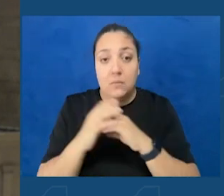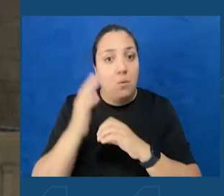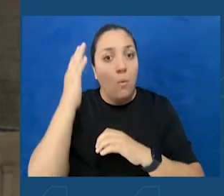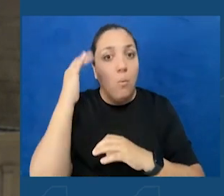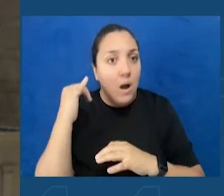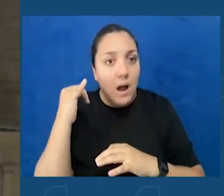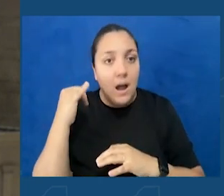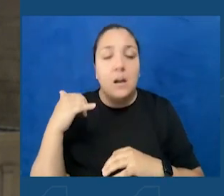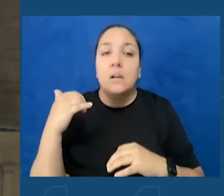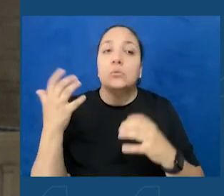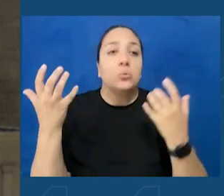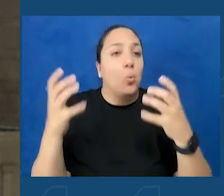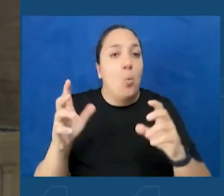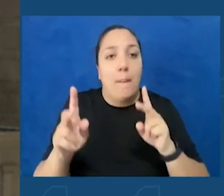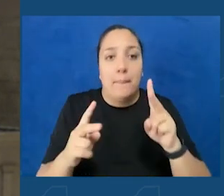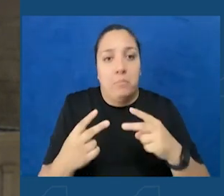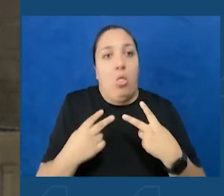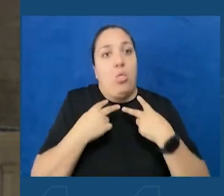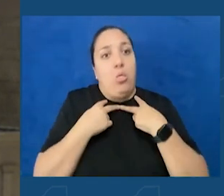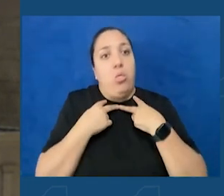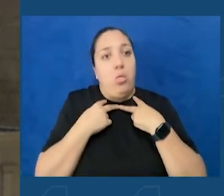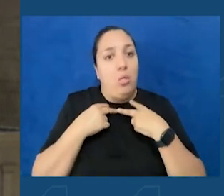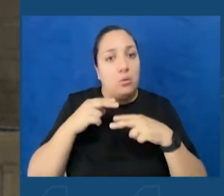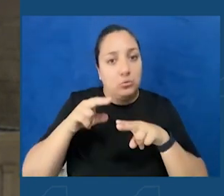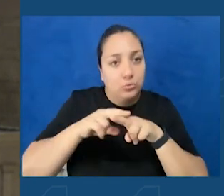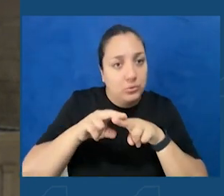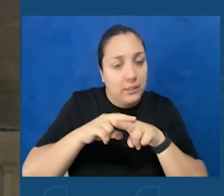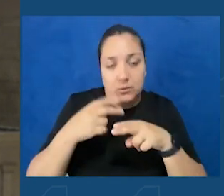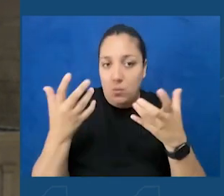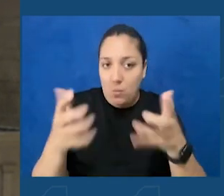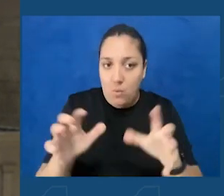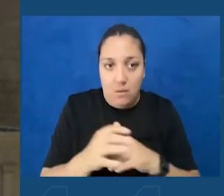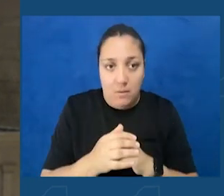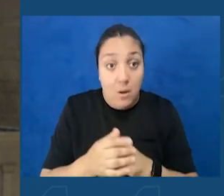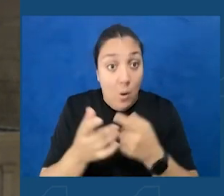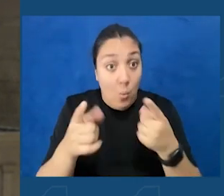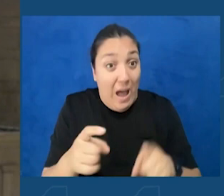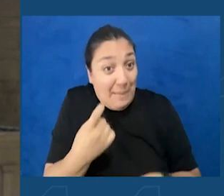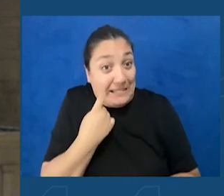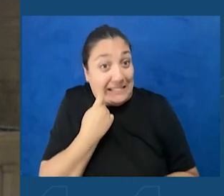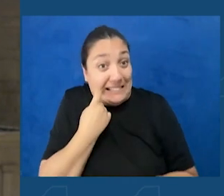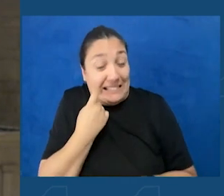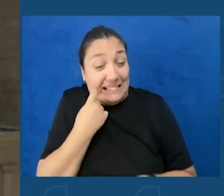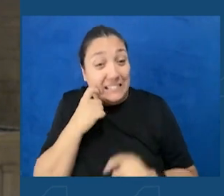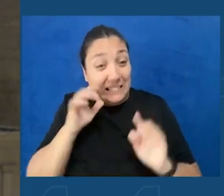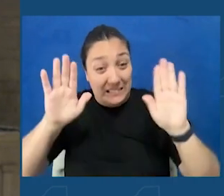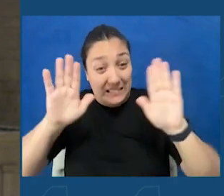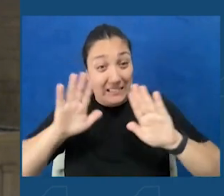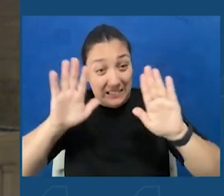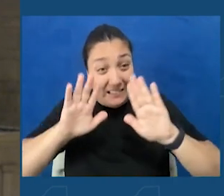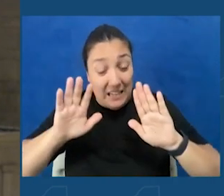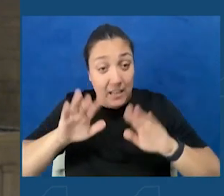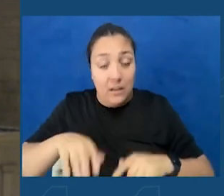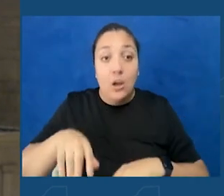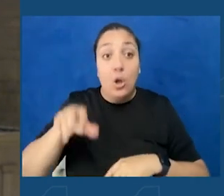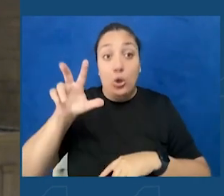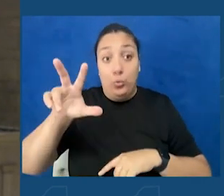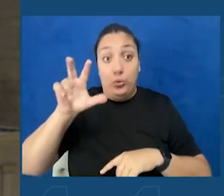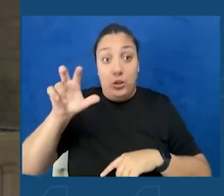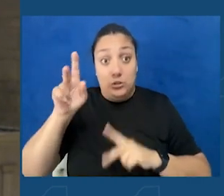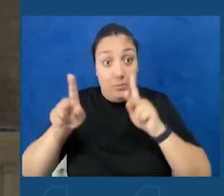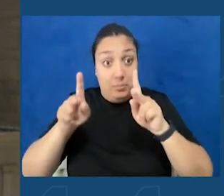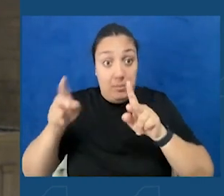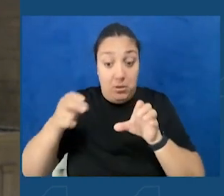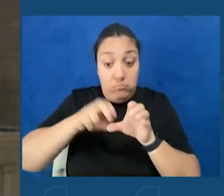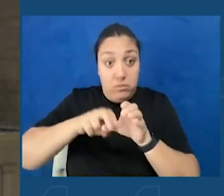people are stranded on a track. What happened last Sunday? 300 individuals were on a train that had to be